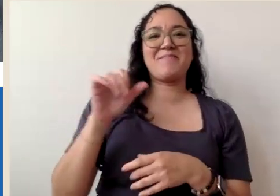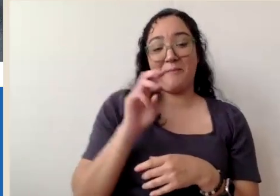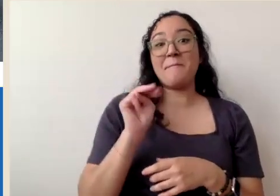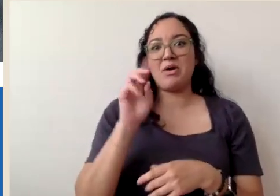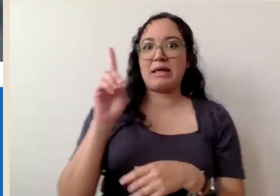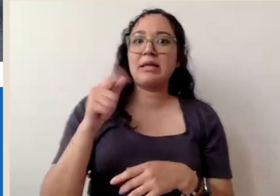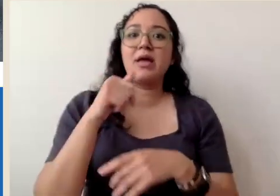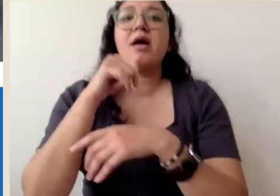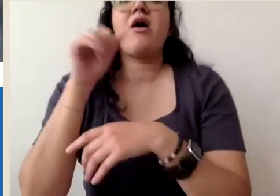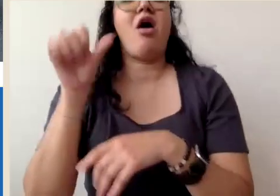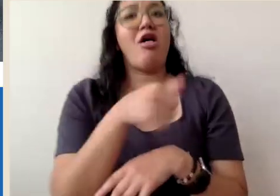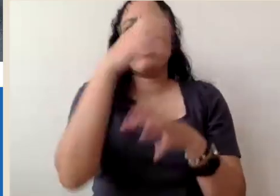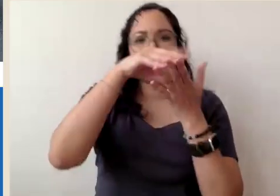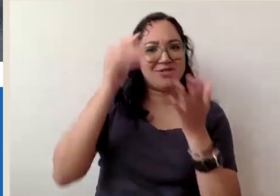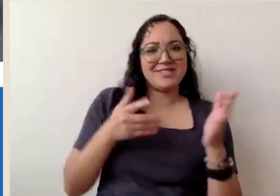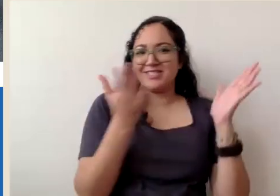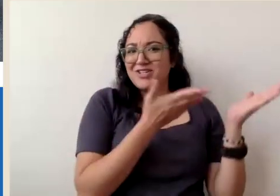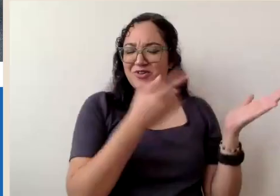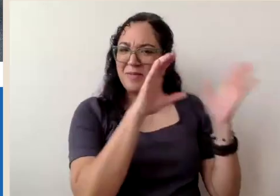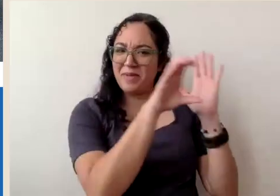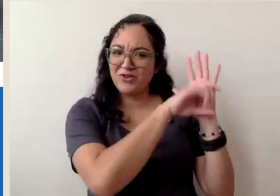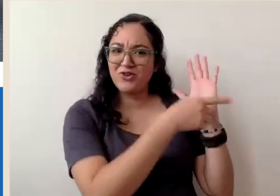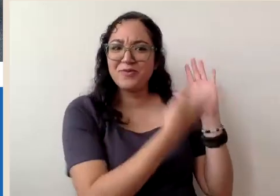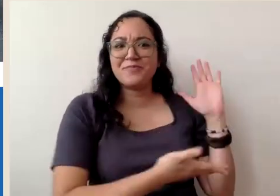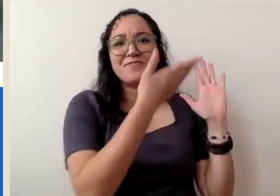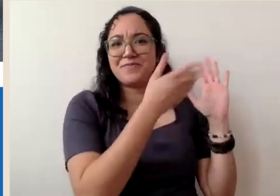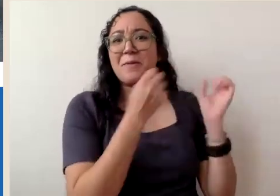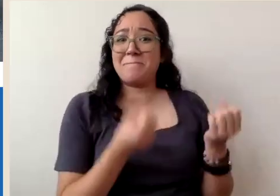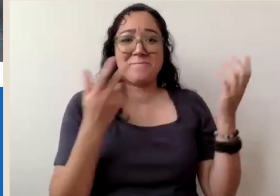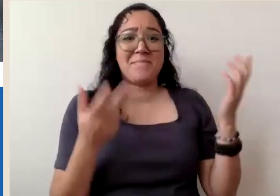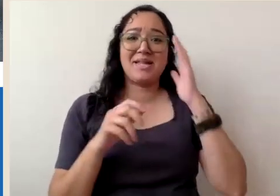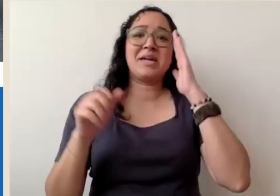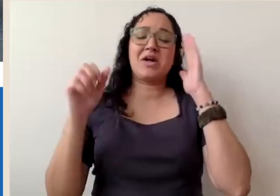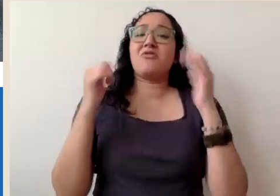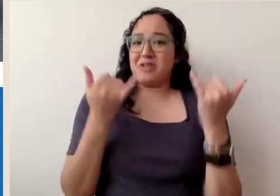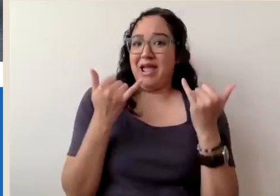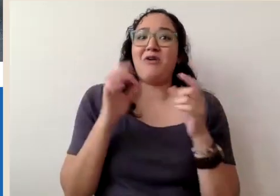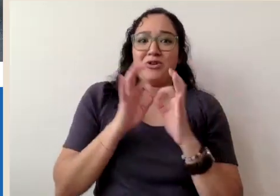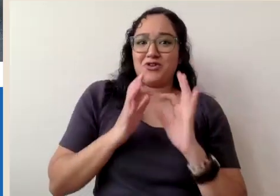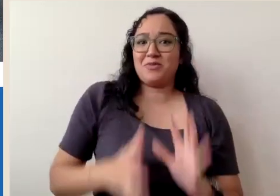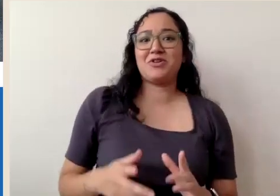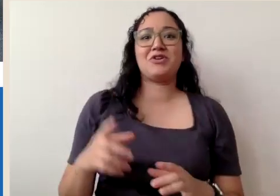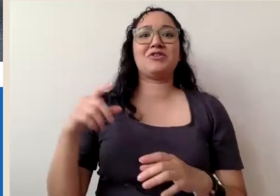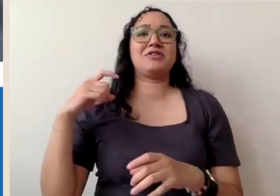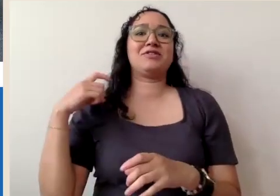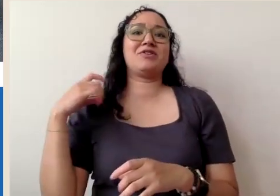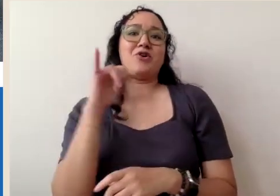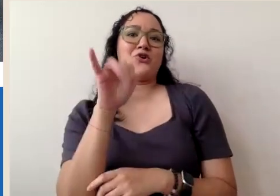graduates. So, many that are currently working as professionally trained interpreters. We train students that speak Yoruba, Spanish,